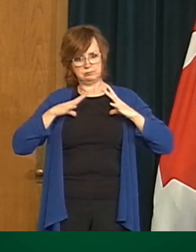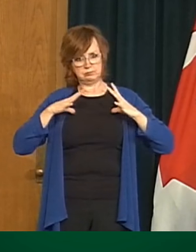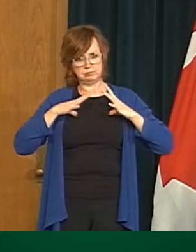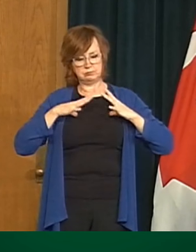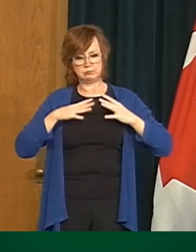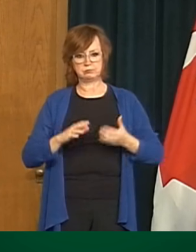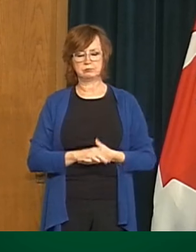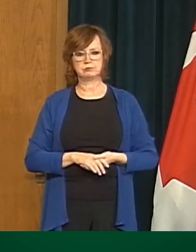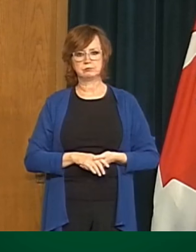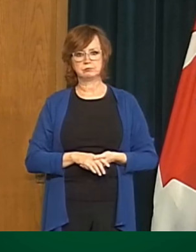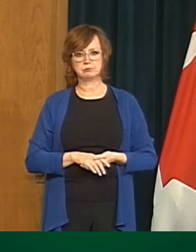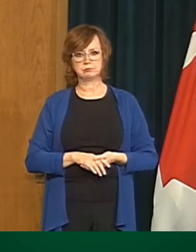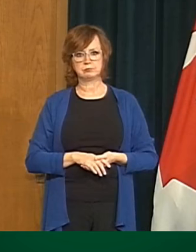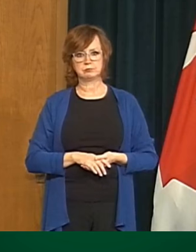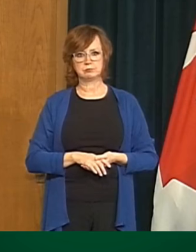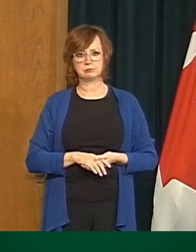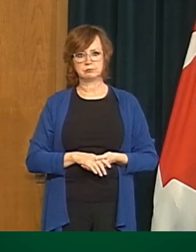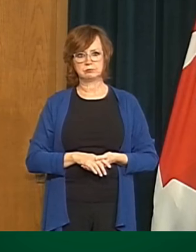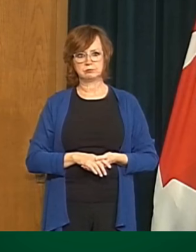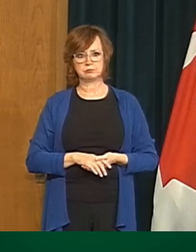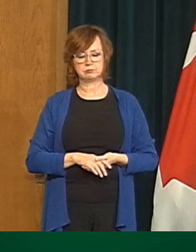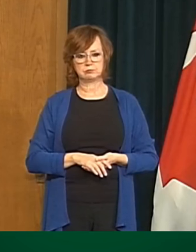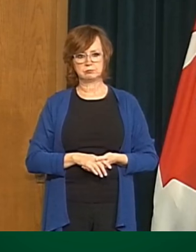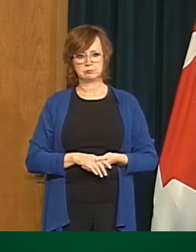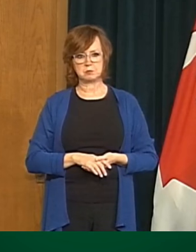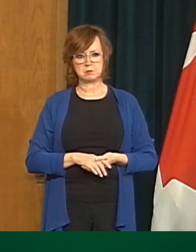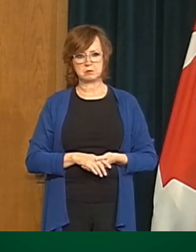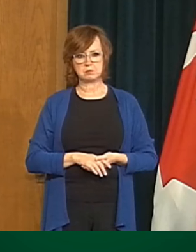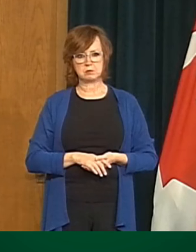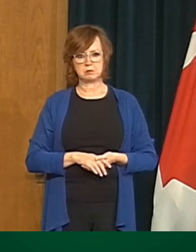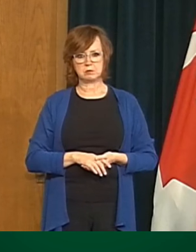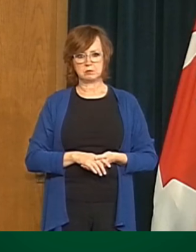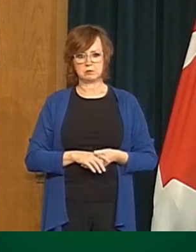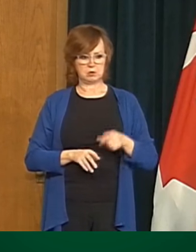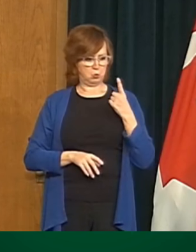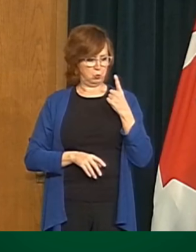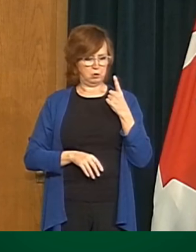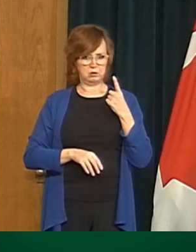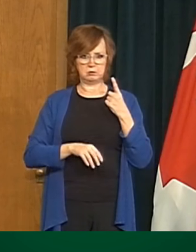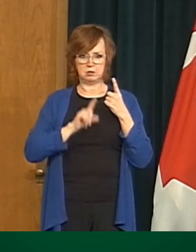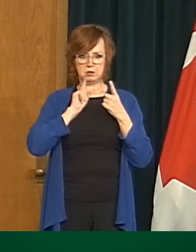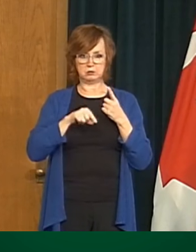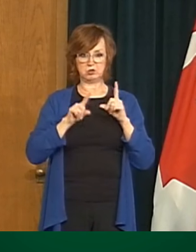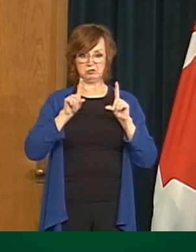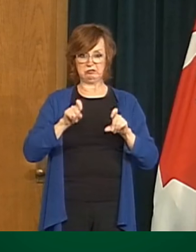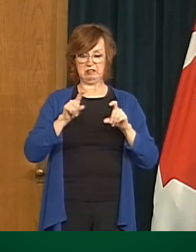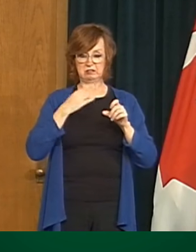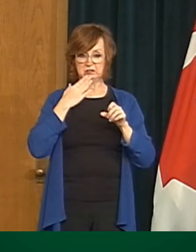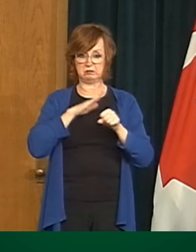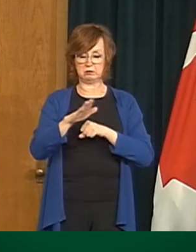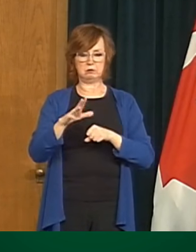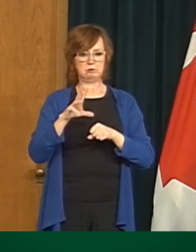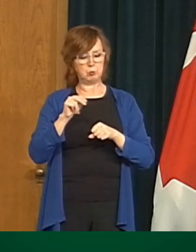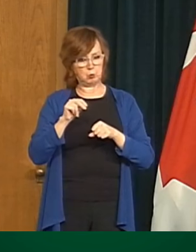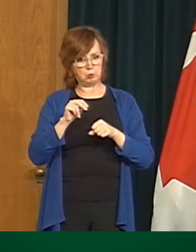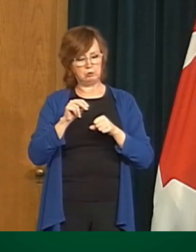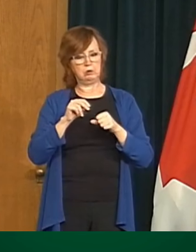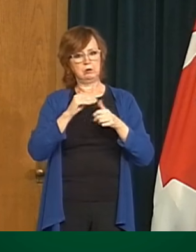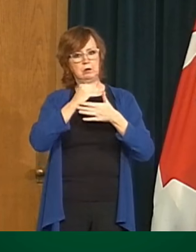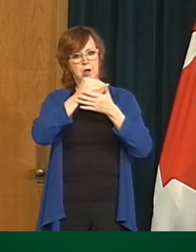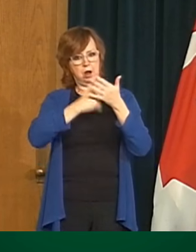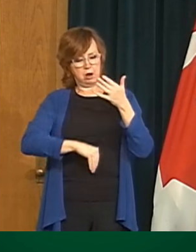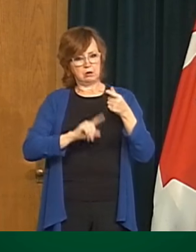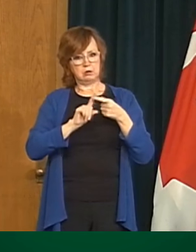But it's not just about testing. It is about having that contact tracing and then the ability to isolate. So we have been working very closely with